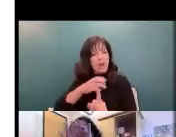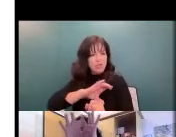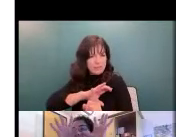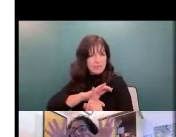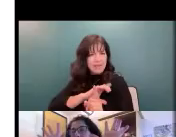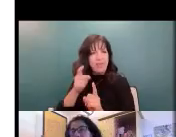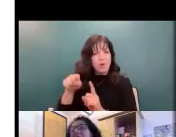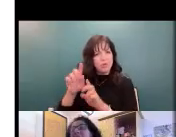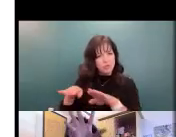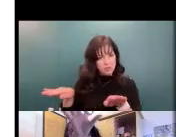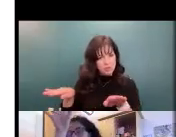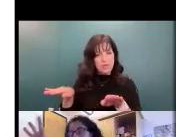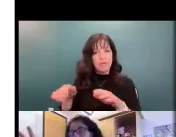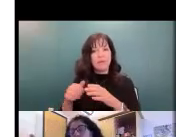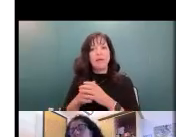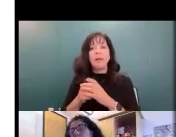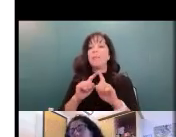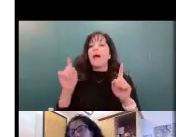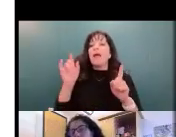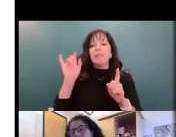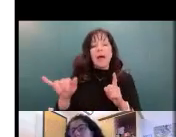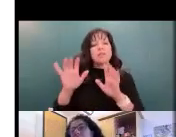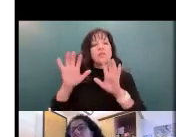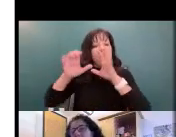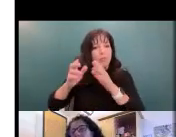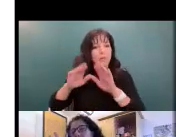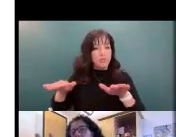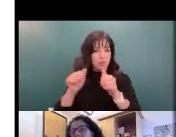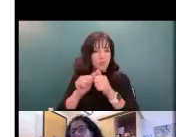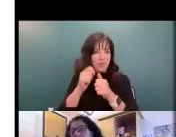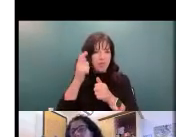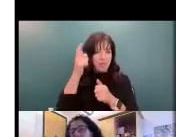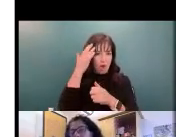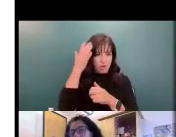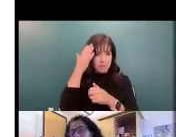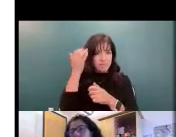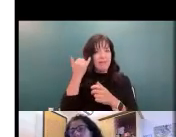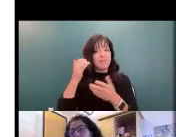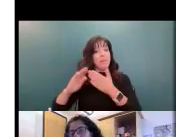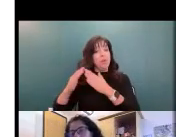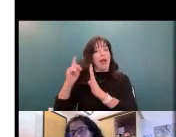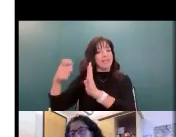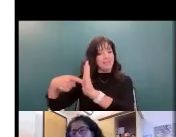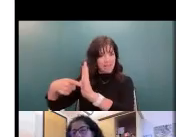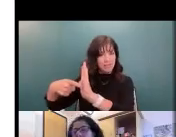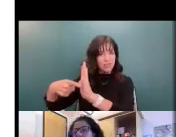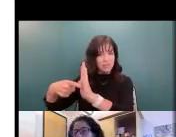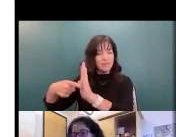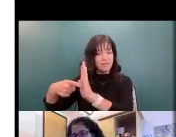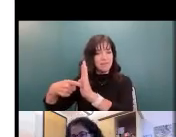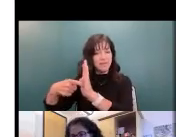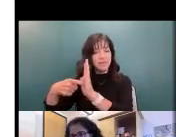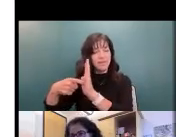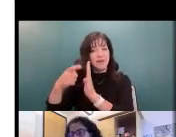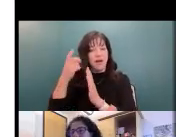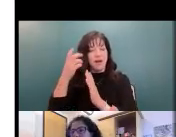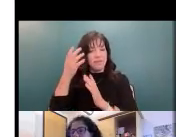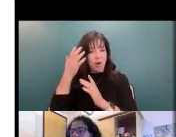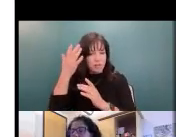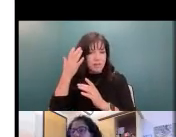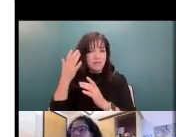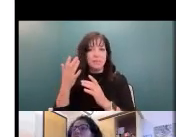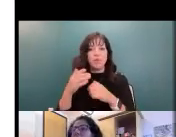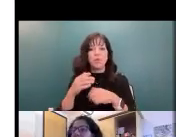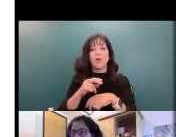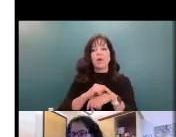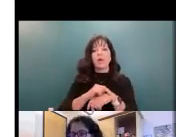children. But that is our group of children with autism, if they have a community identification of autism, either through an ICD-9